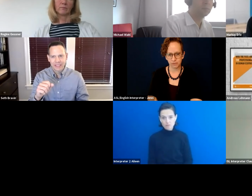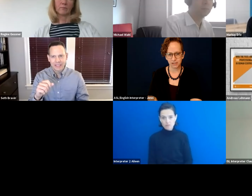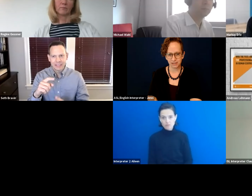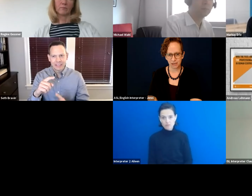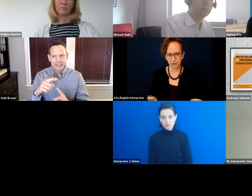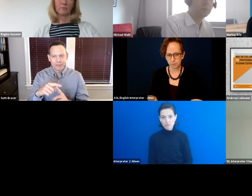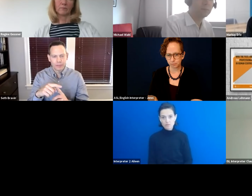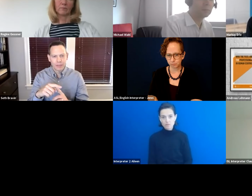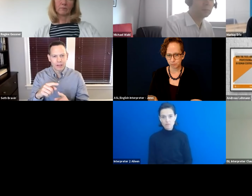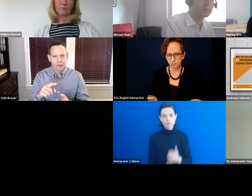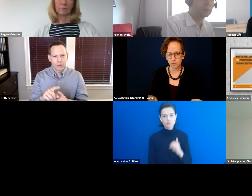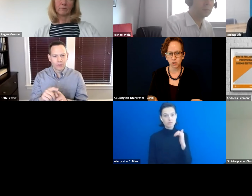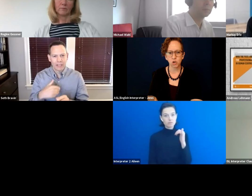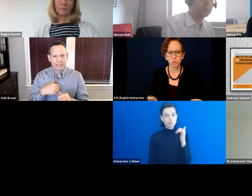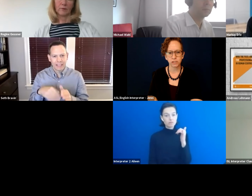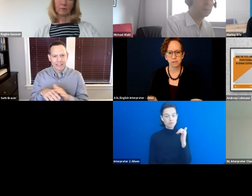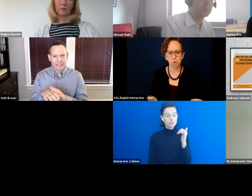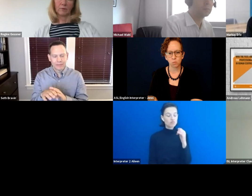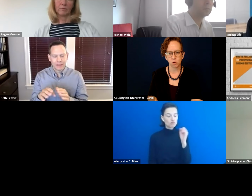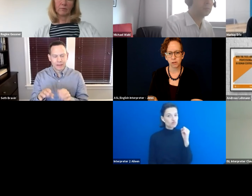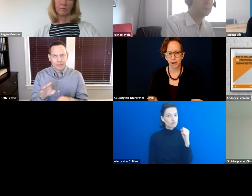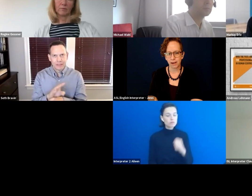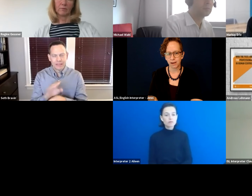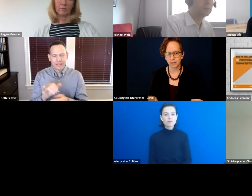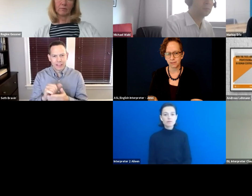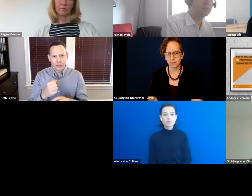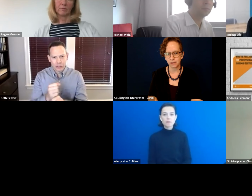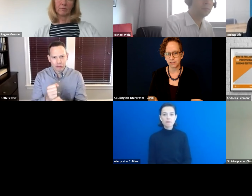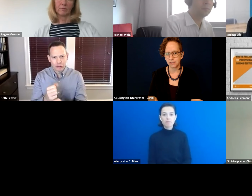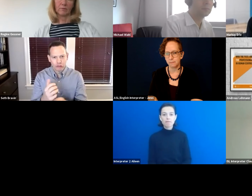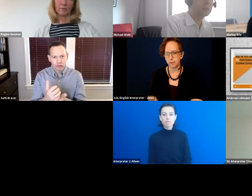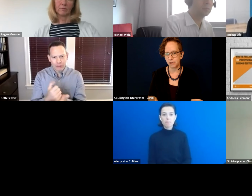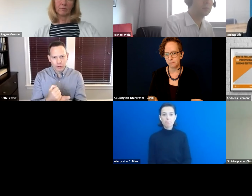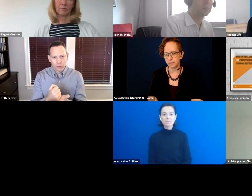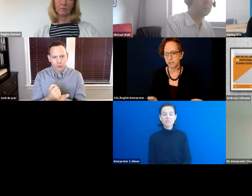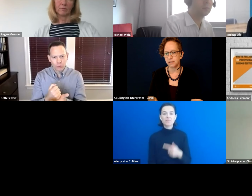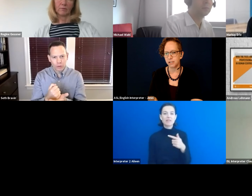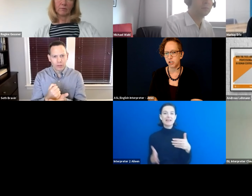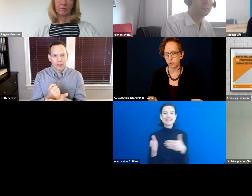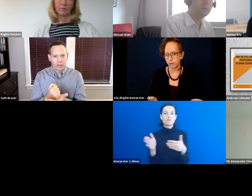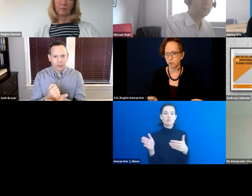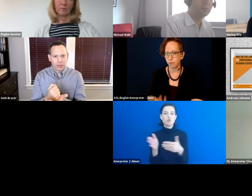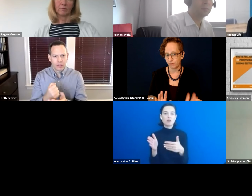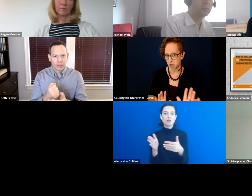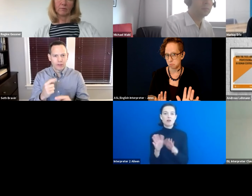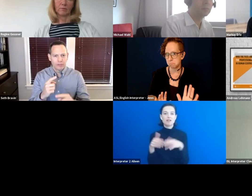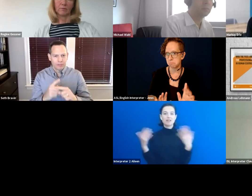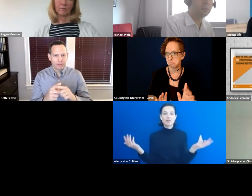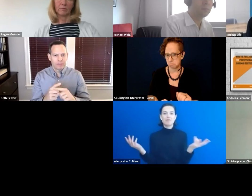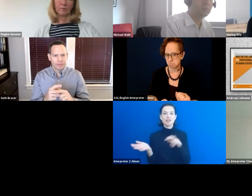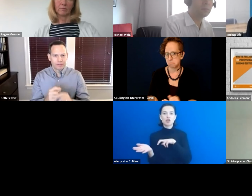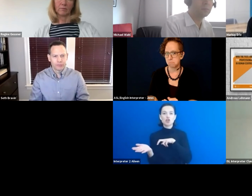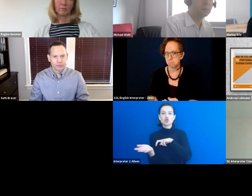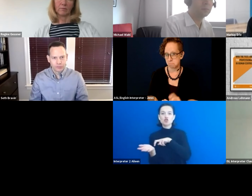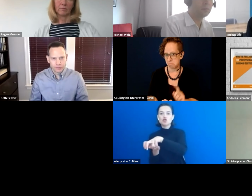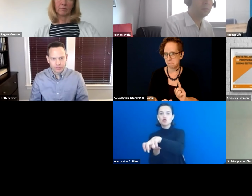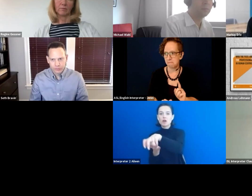Sure. This is Seth here. So T-Mobile has an accessibility business that generates revenue.